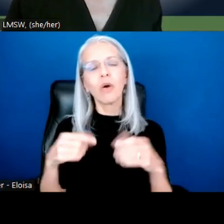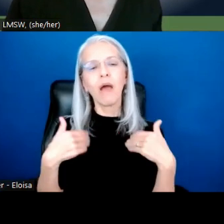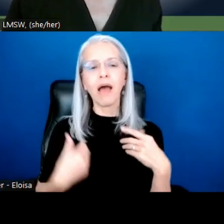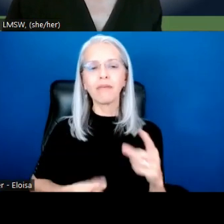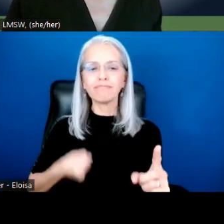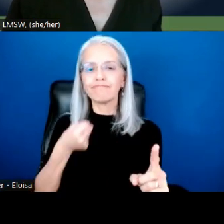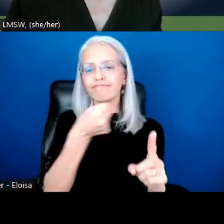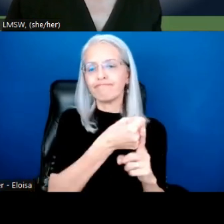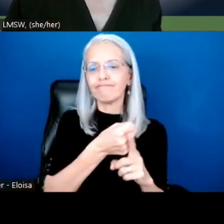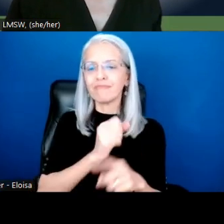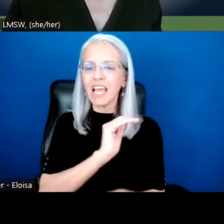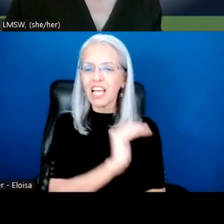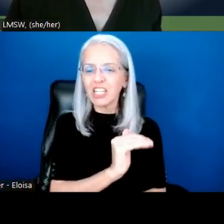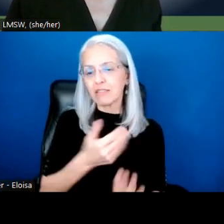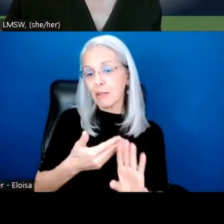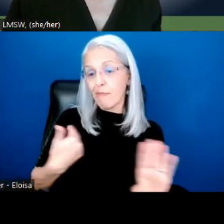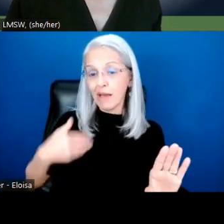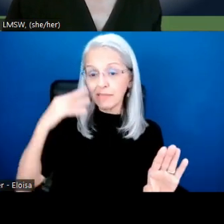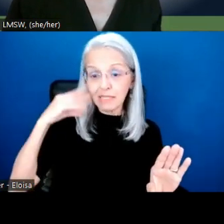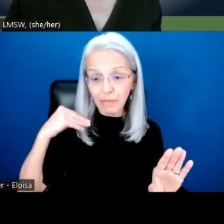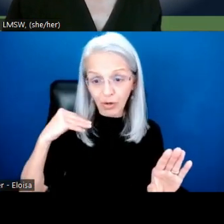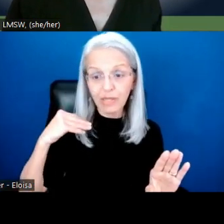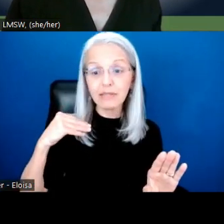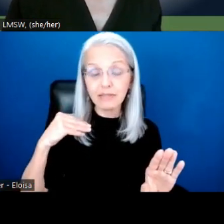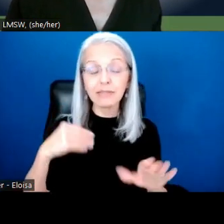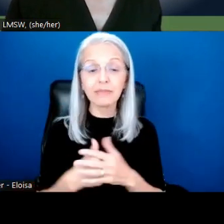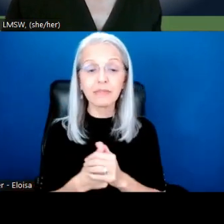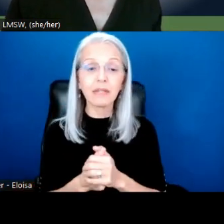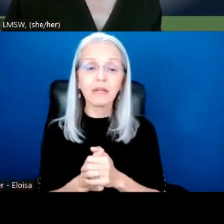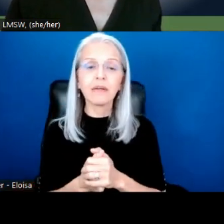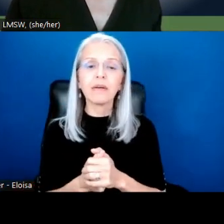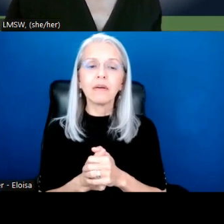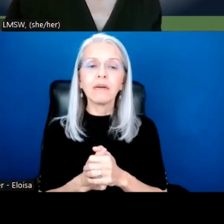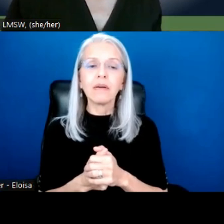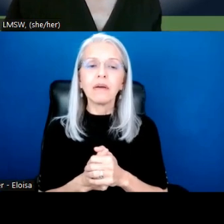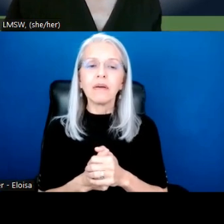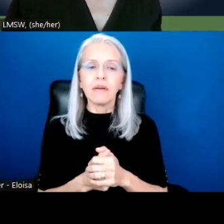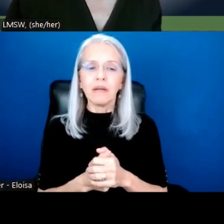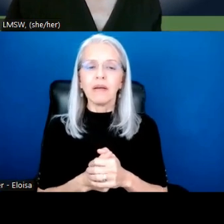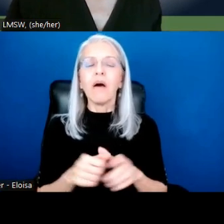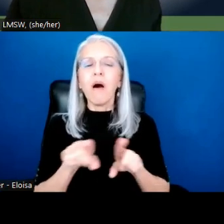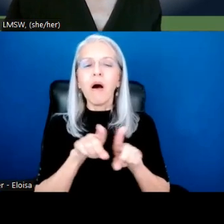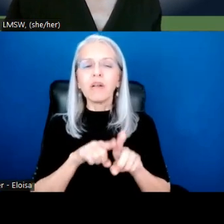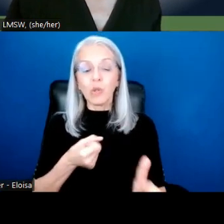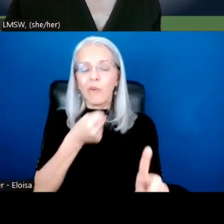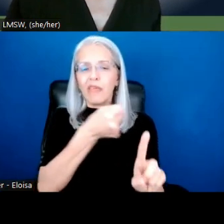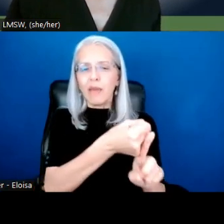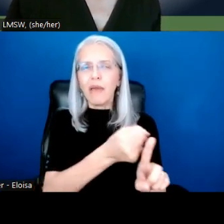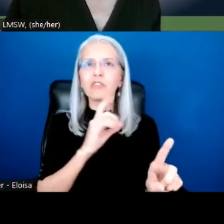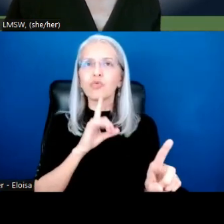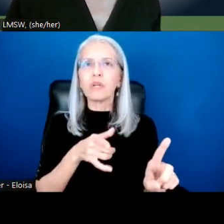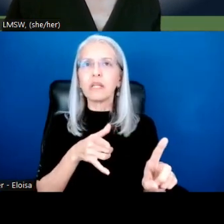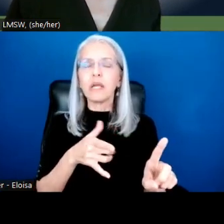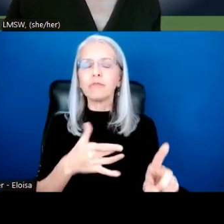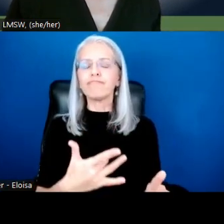impact of the child's past experiences and those impacts that are really